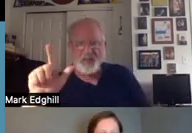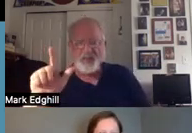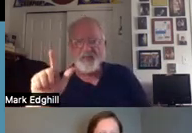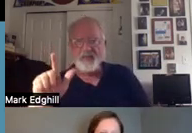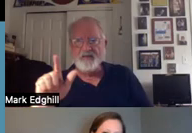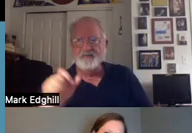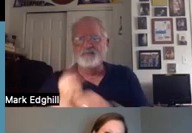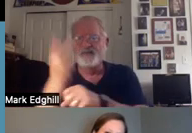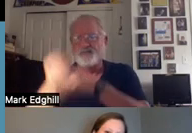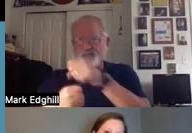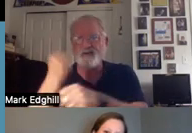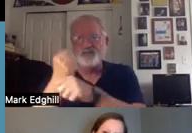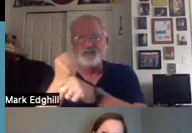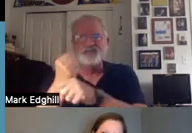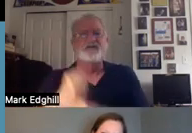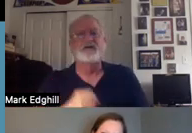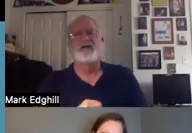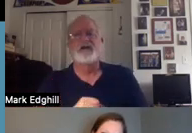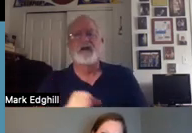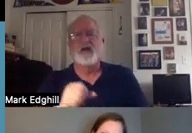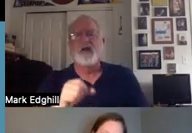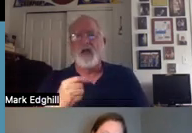Great Rivers Biennial.